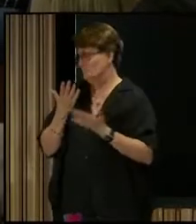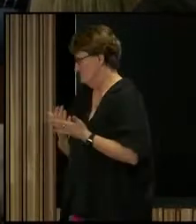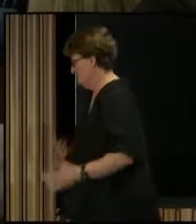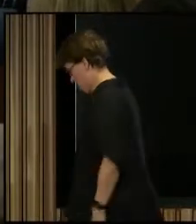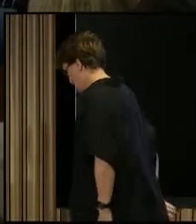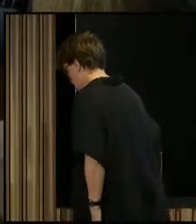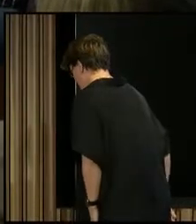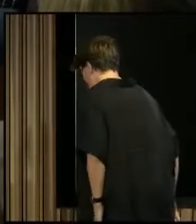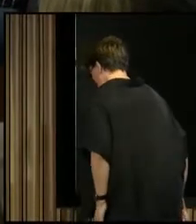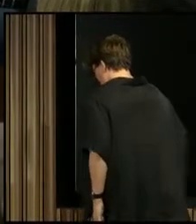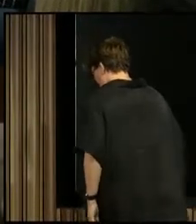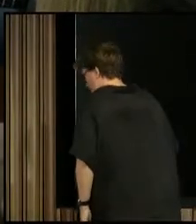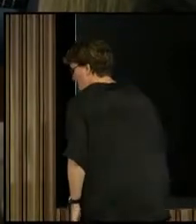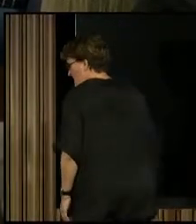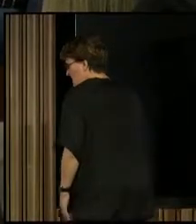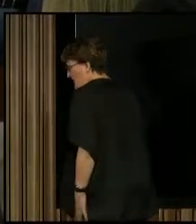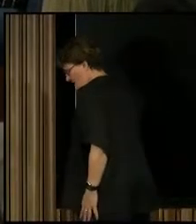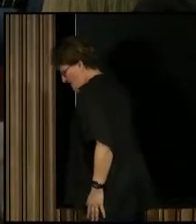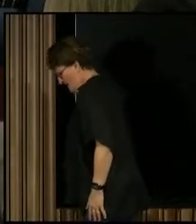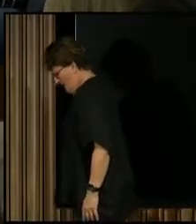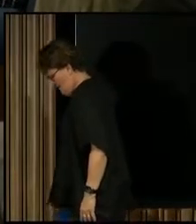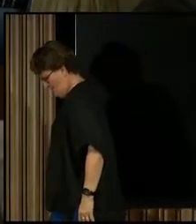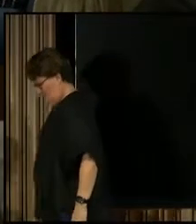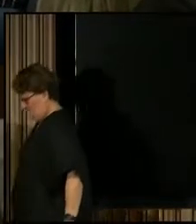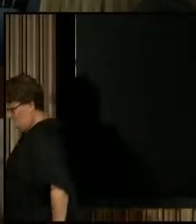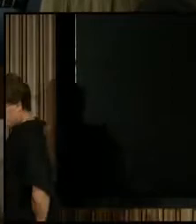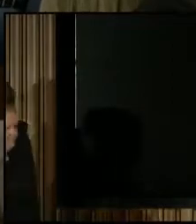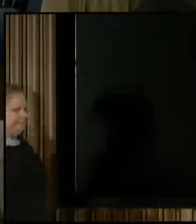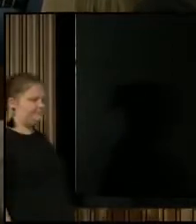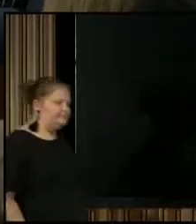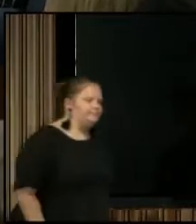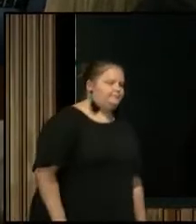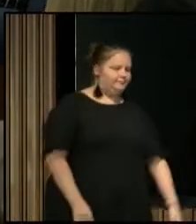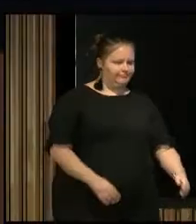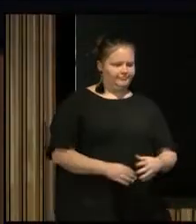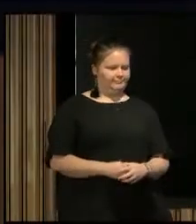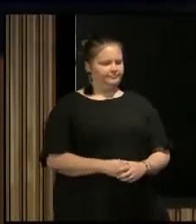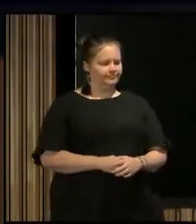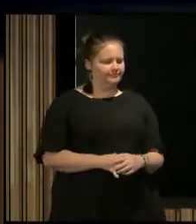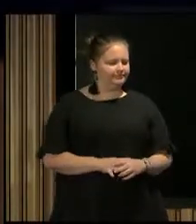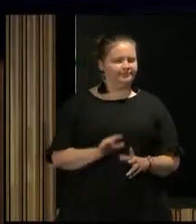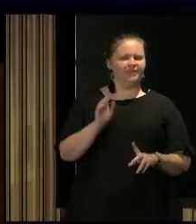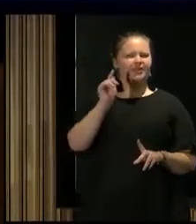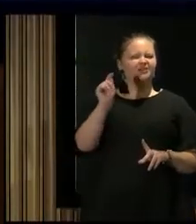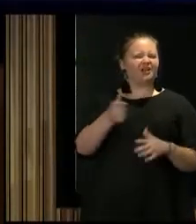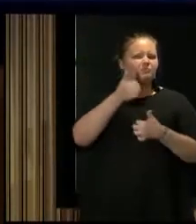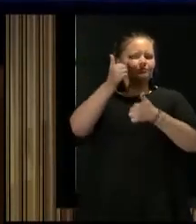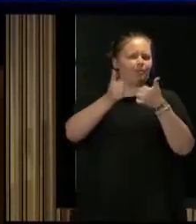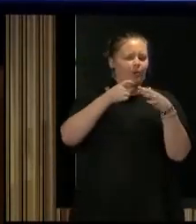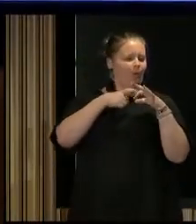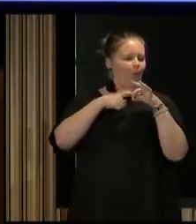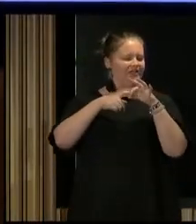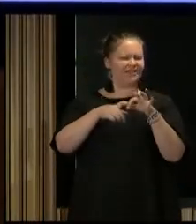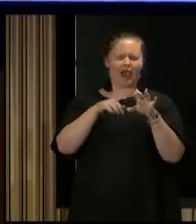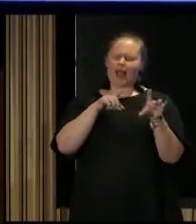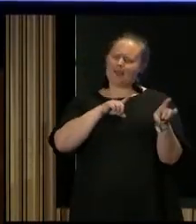there's a very popular question here from Anonymous. What is the most crazy experience with pub choir you have ever